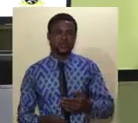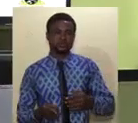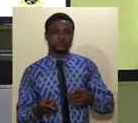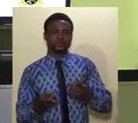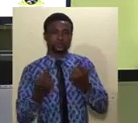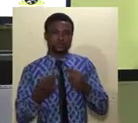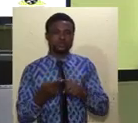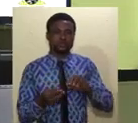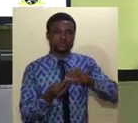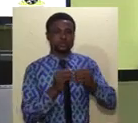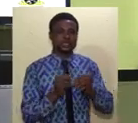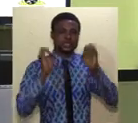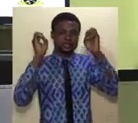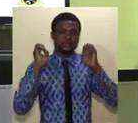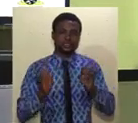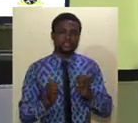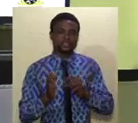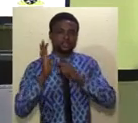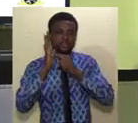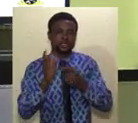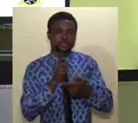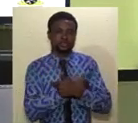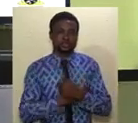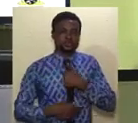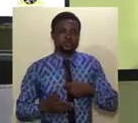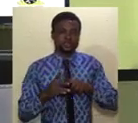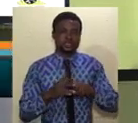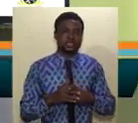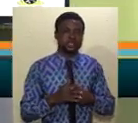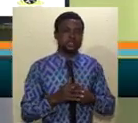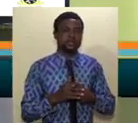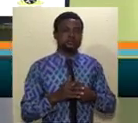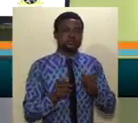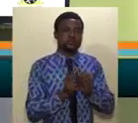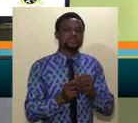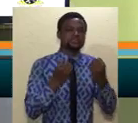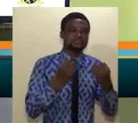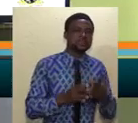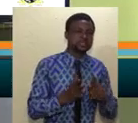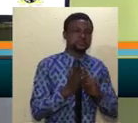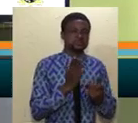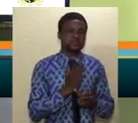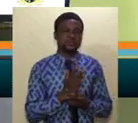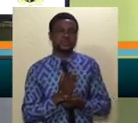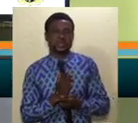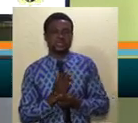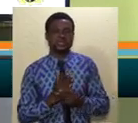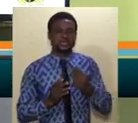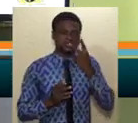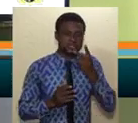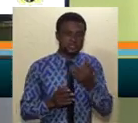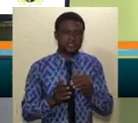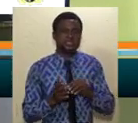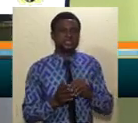Welcome to the Total Education Show. Yes, today we're going to begin a series of episodes and we're looking at issues bordering